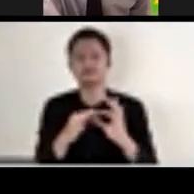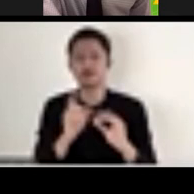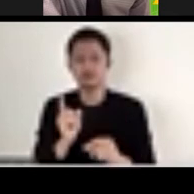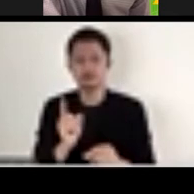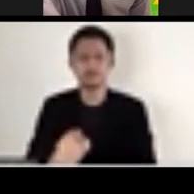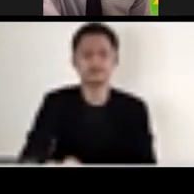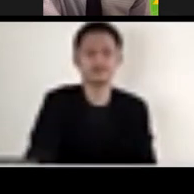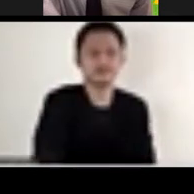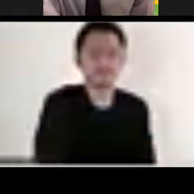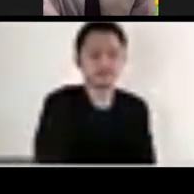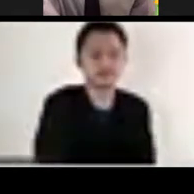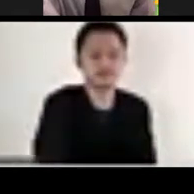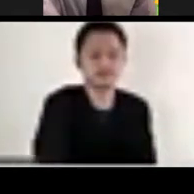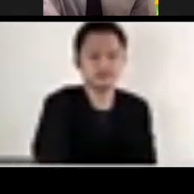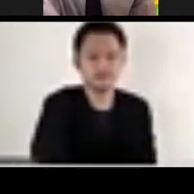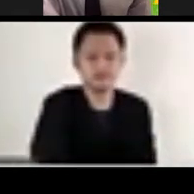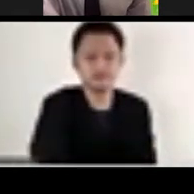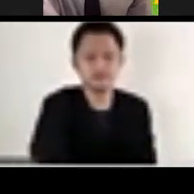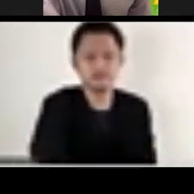om om